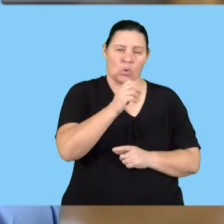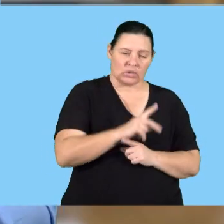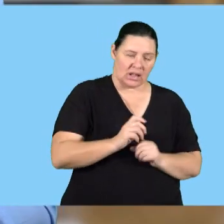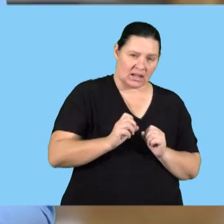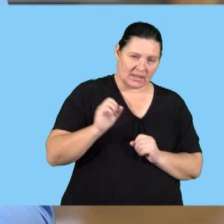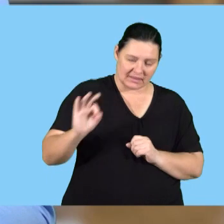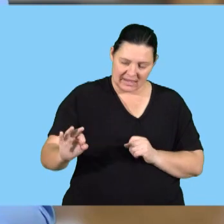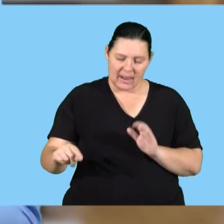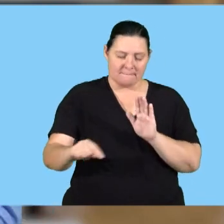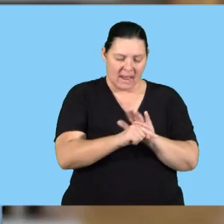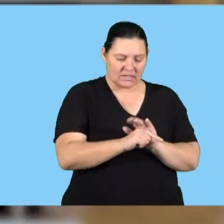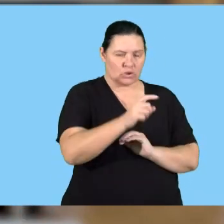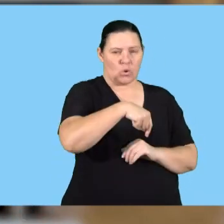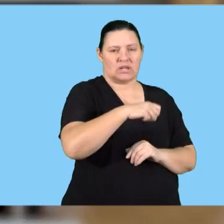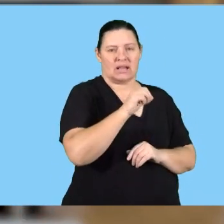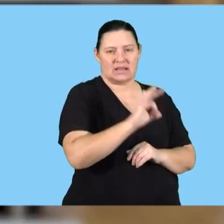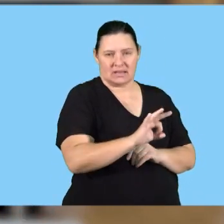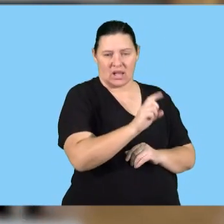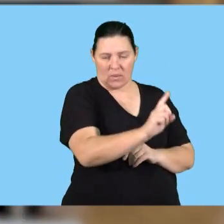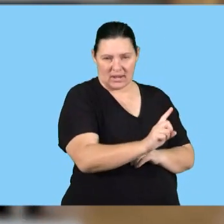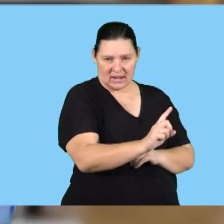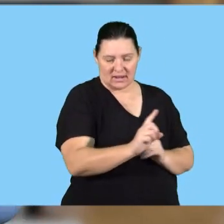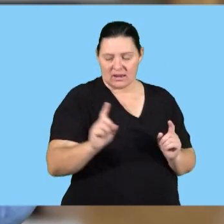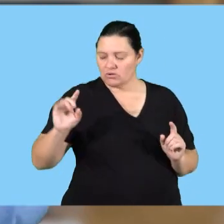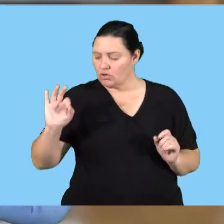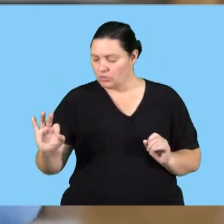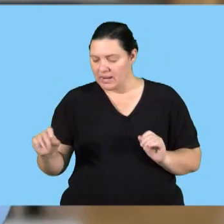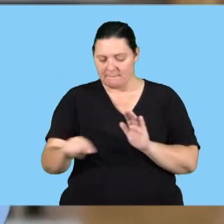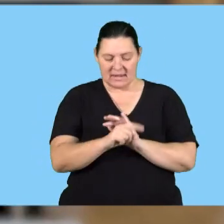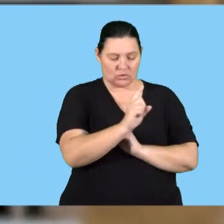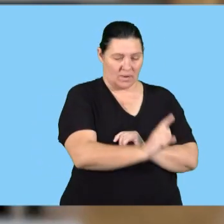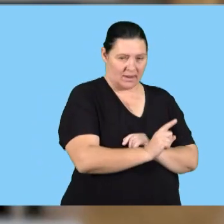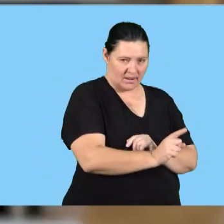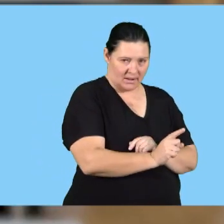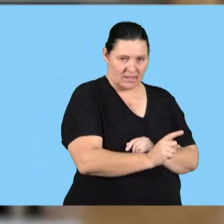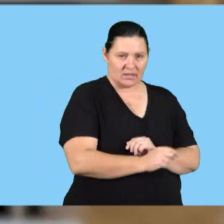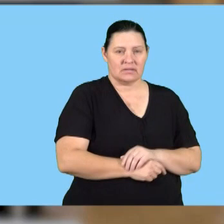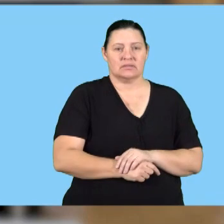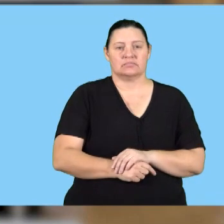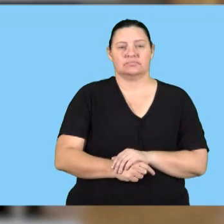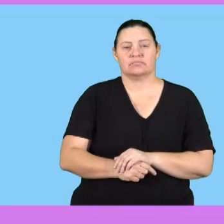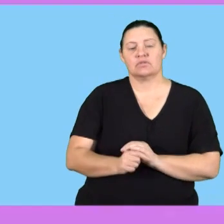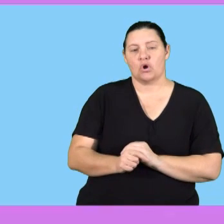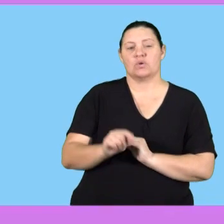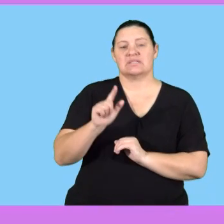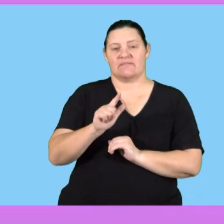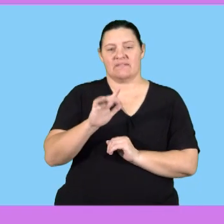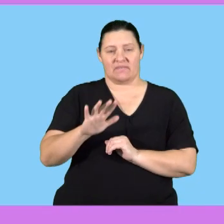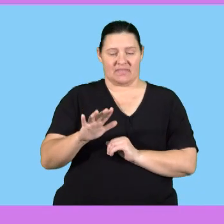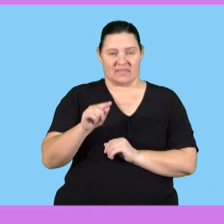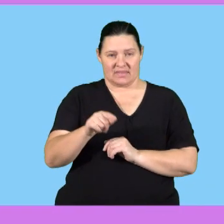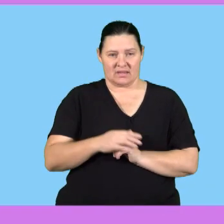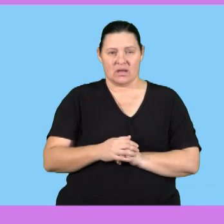we take quartile 3 minus quartile 1. And what, in terms of growth tiles, that is represented by quartile 3?